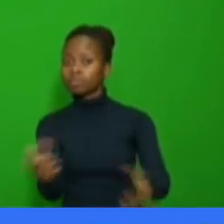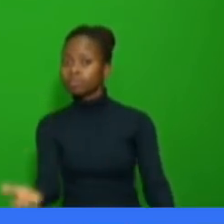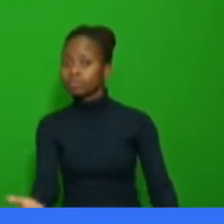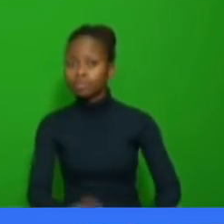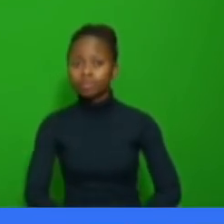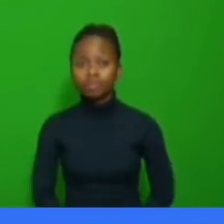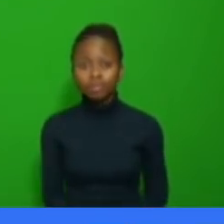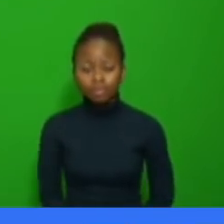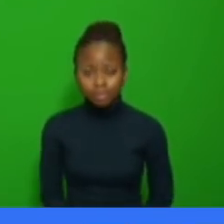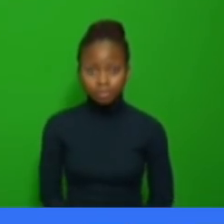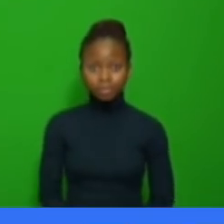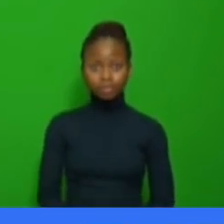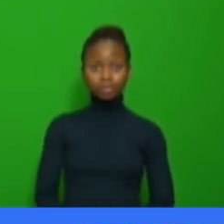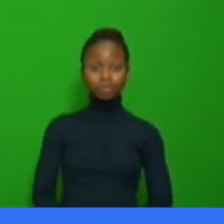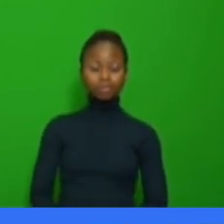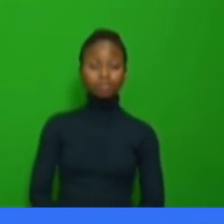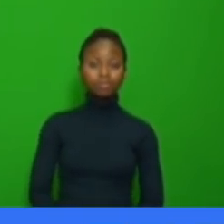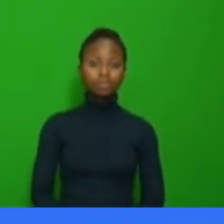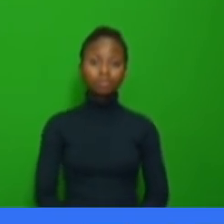The